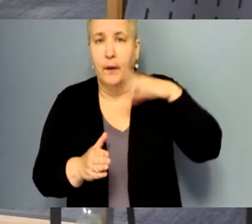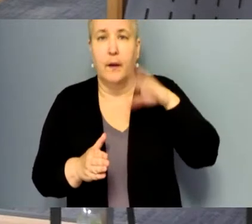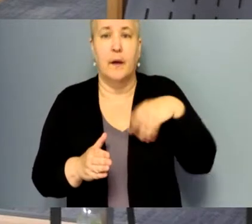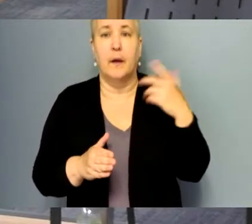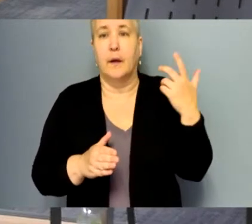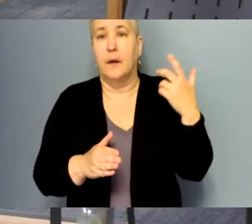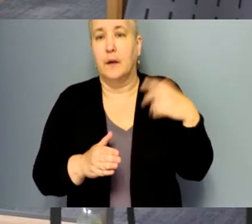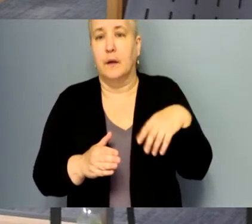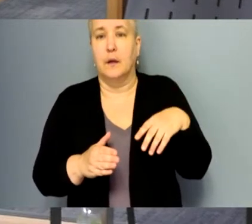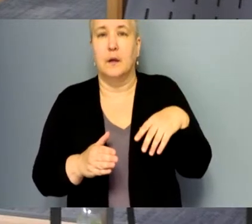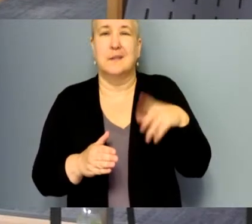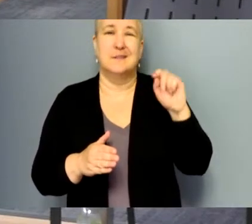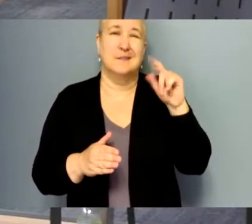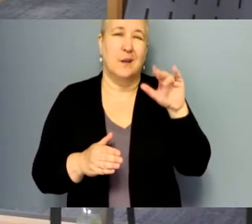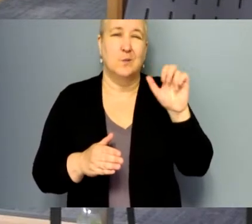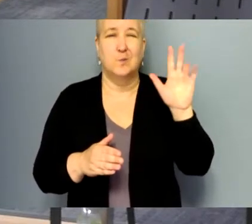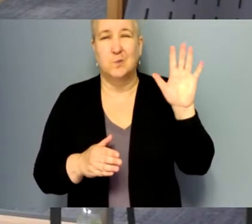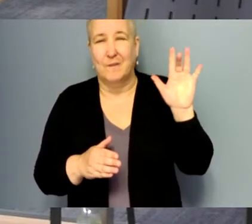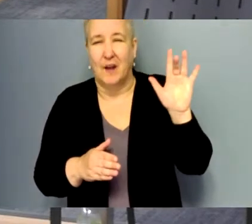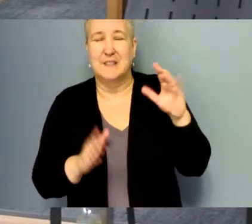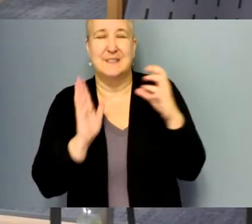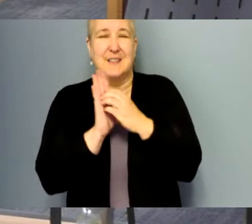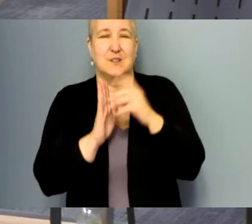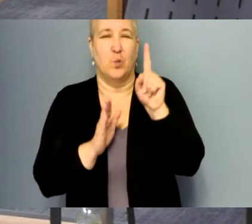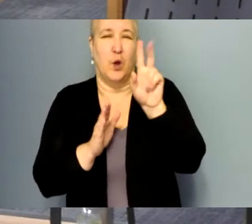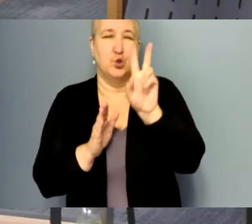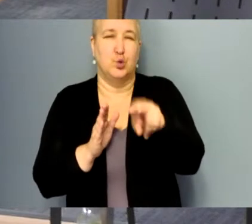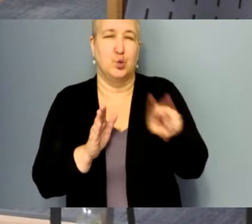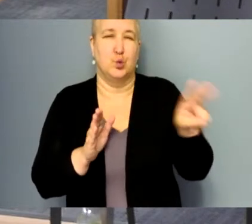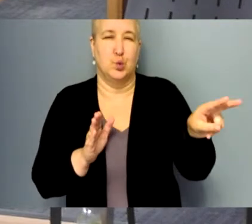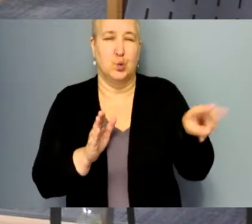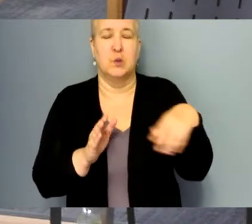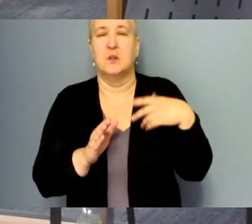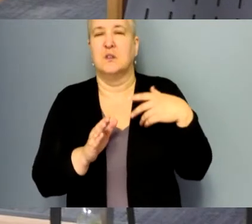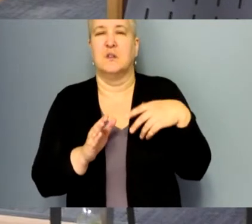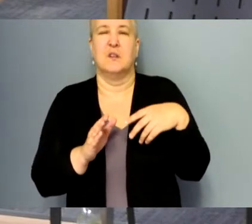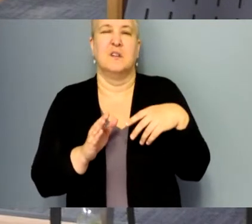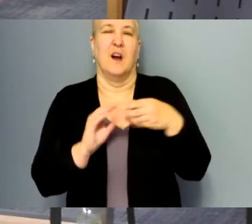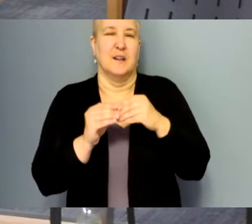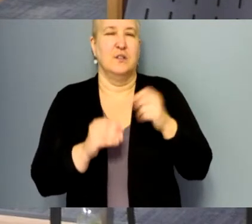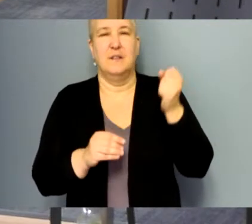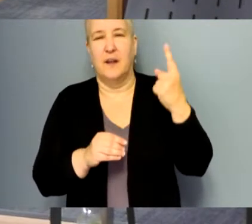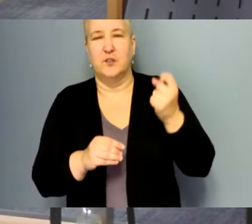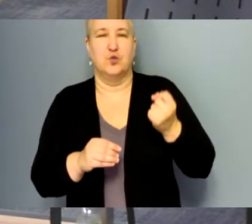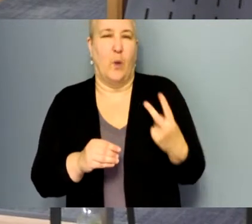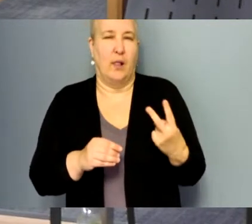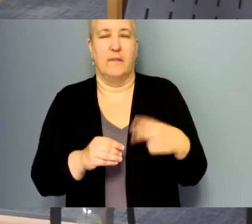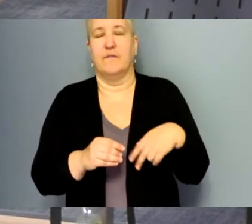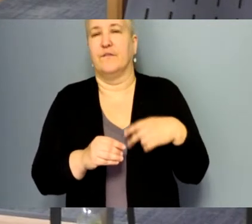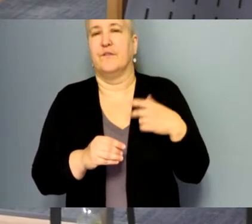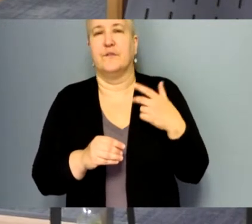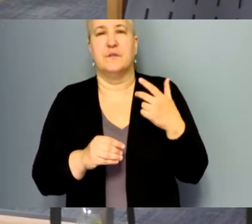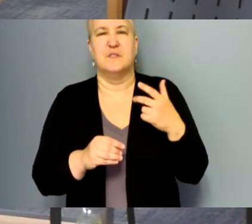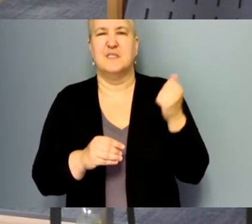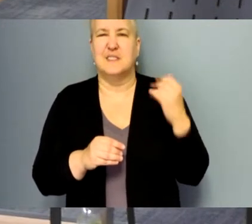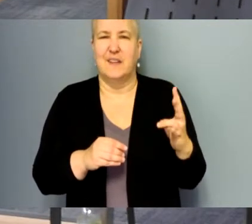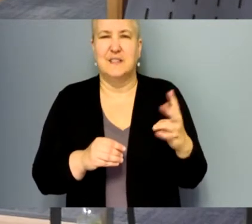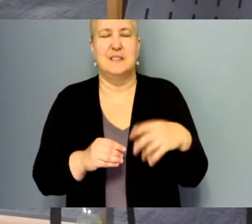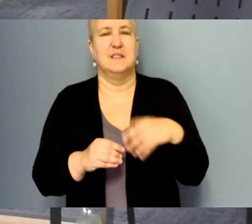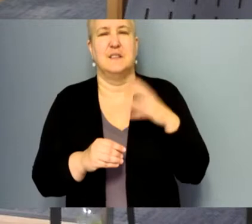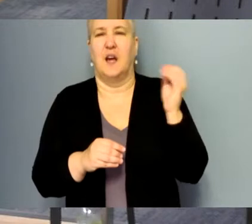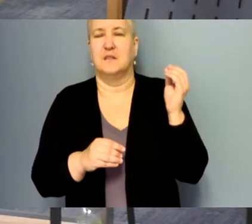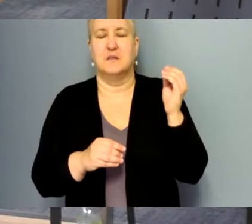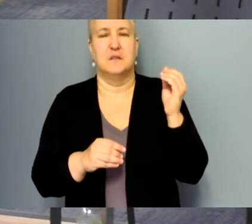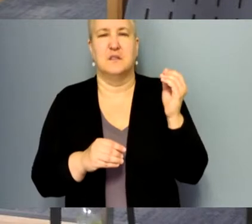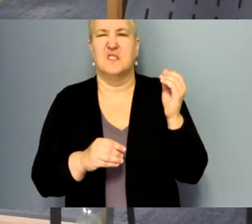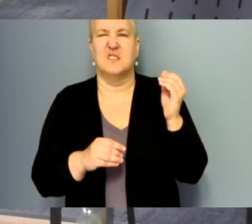25, section 1222, section item 11, 12, 17,